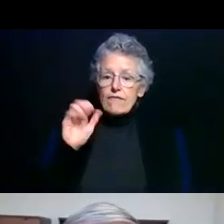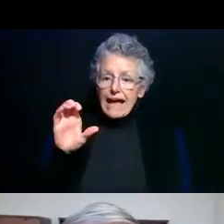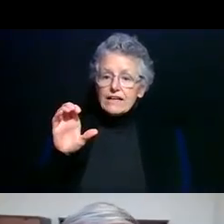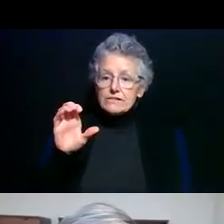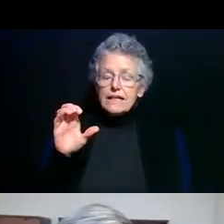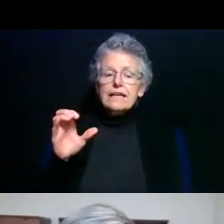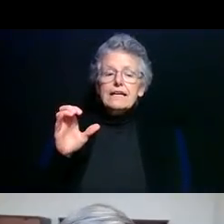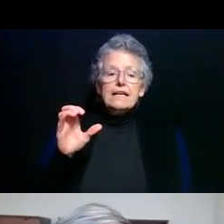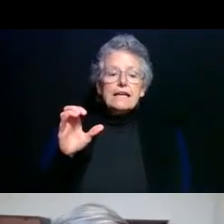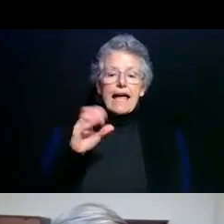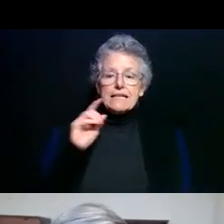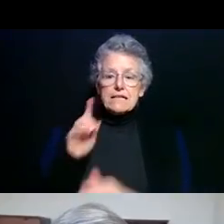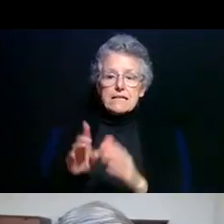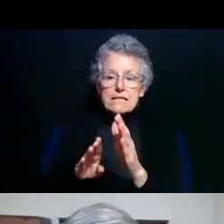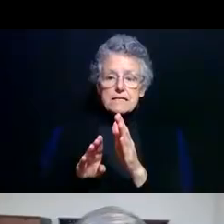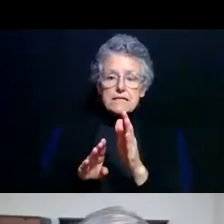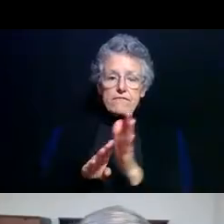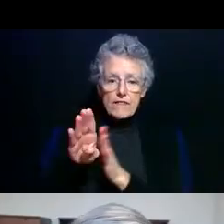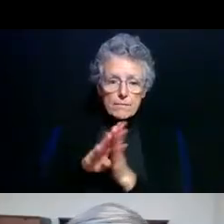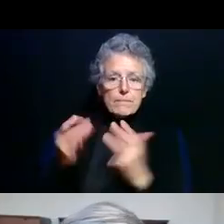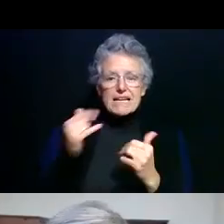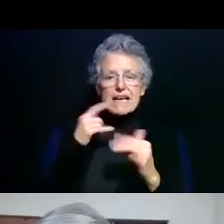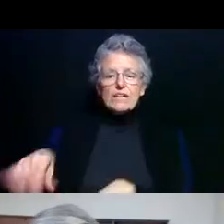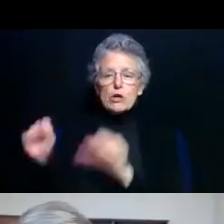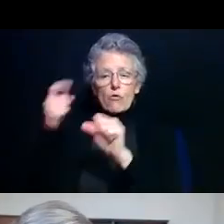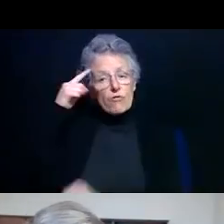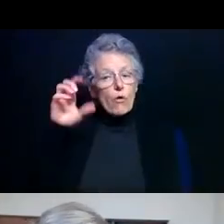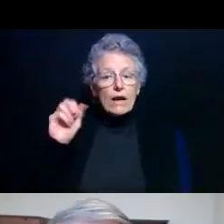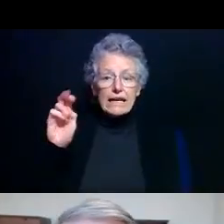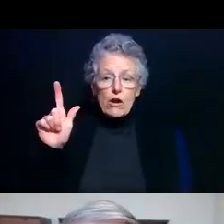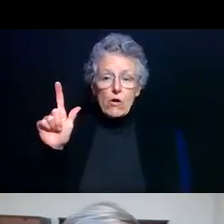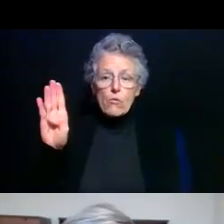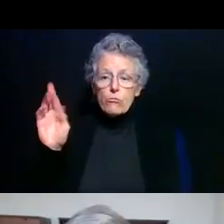Executive Vice Dean for Academic Affairs, taking over for Carol Bradford.